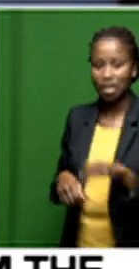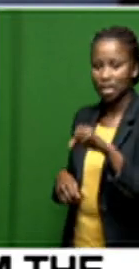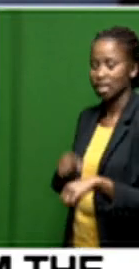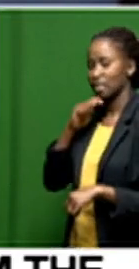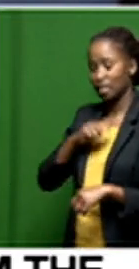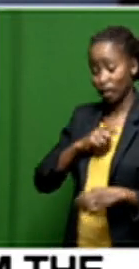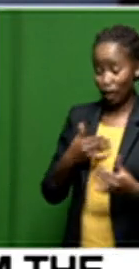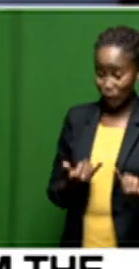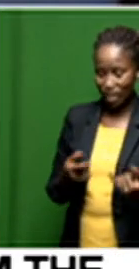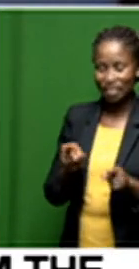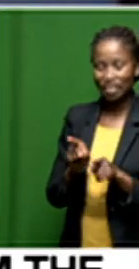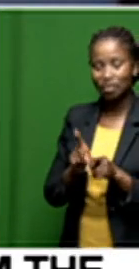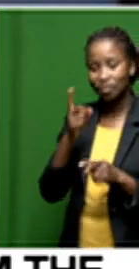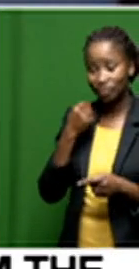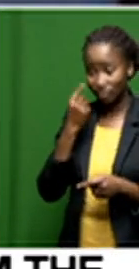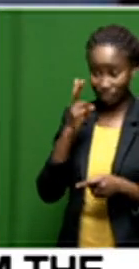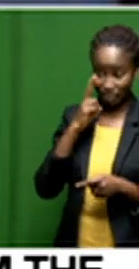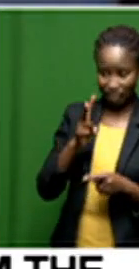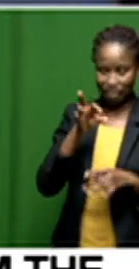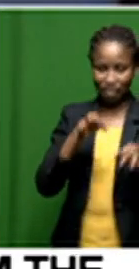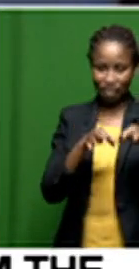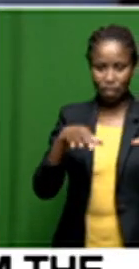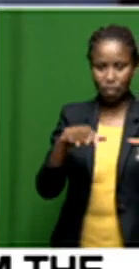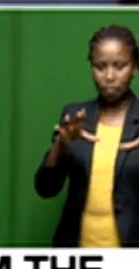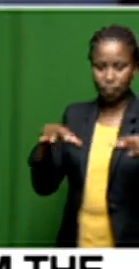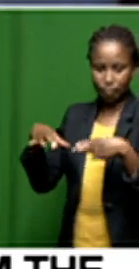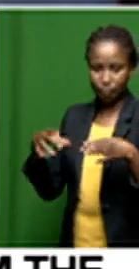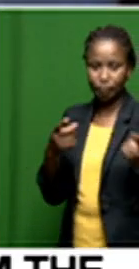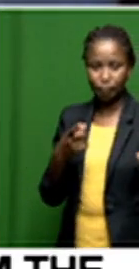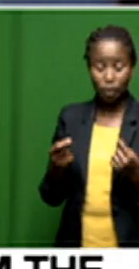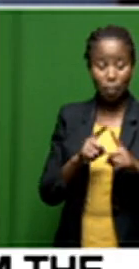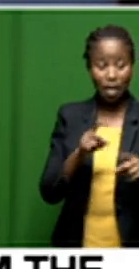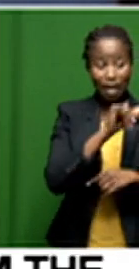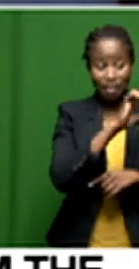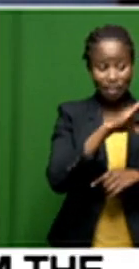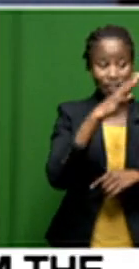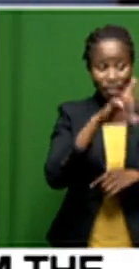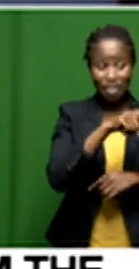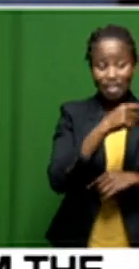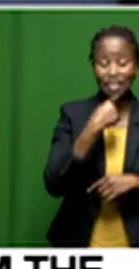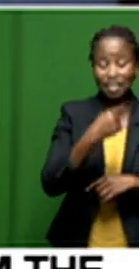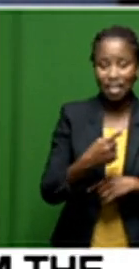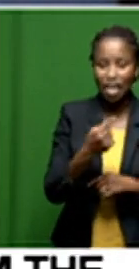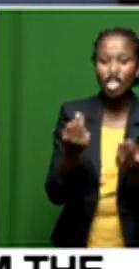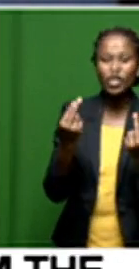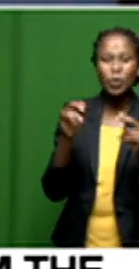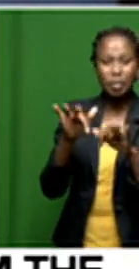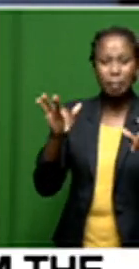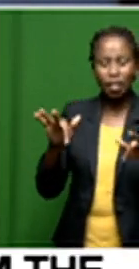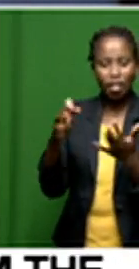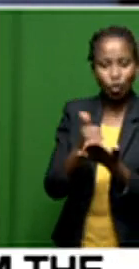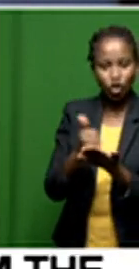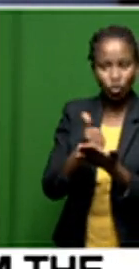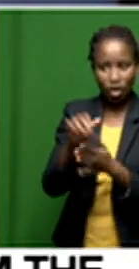that's when the parties, obviously the ruling aside, I mean, but what the IEC have basically said is that the new candidate registration